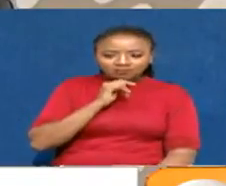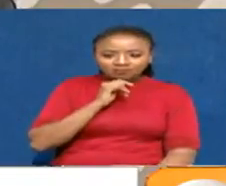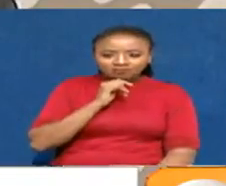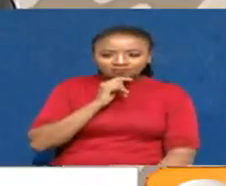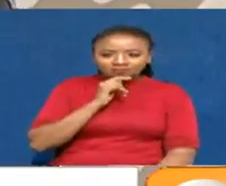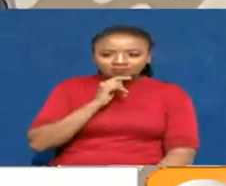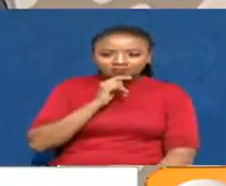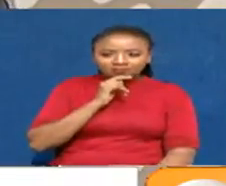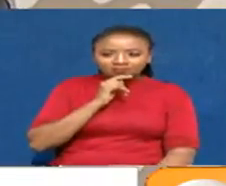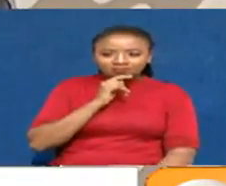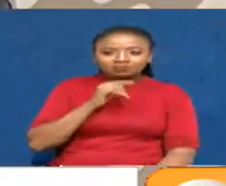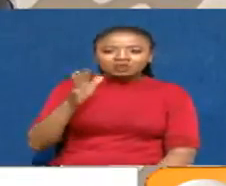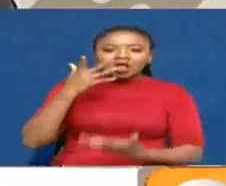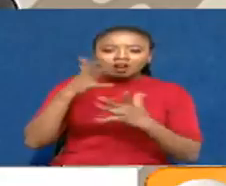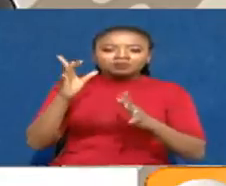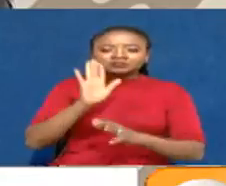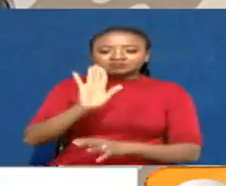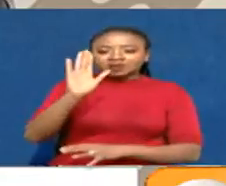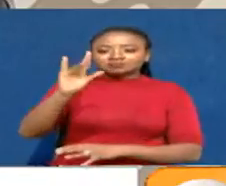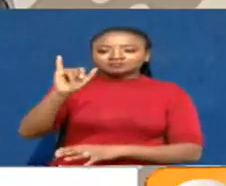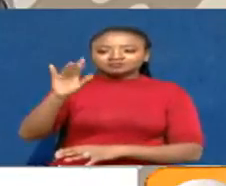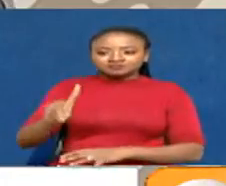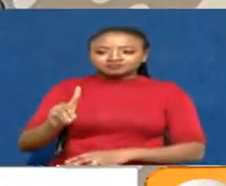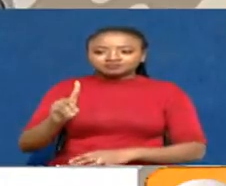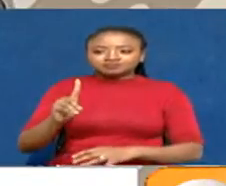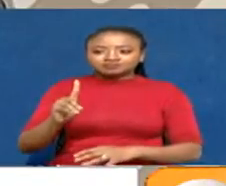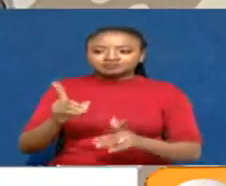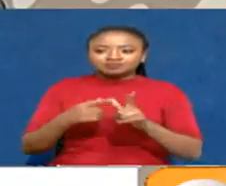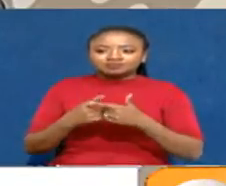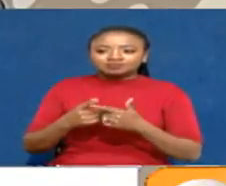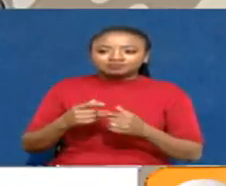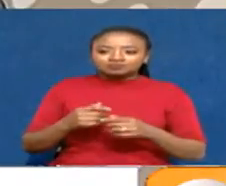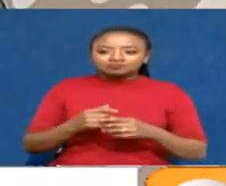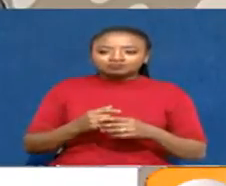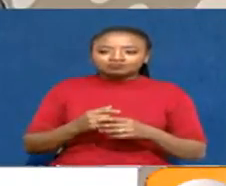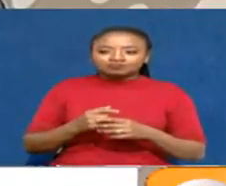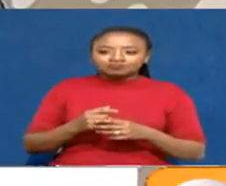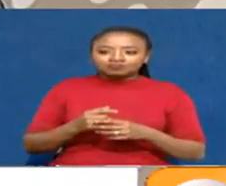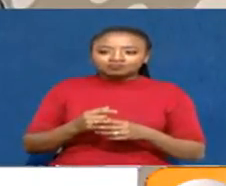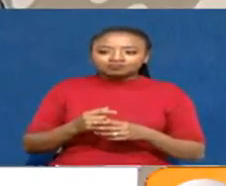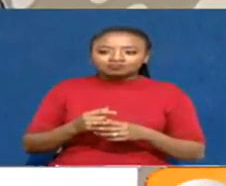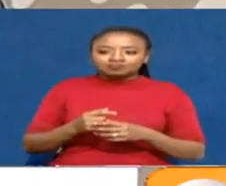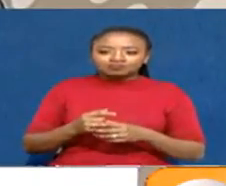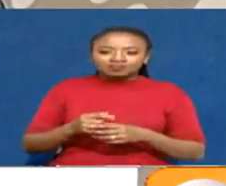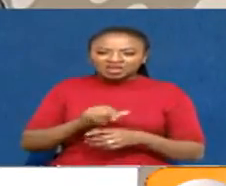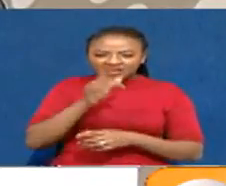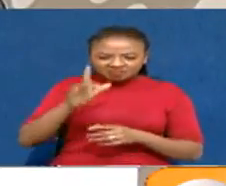I think misplaced his ID somewhere, and then somebody decided to